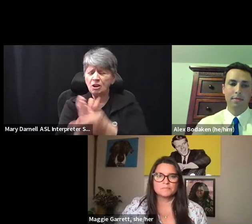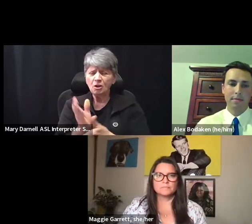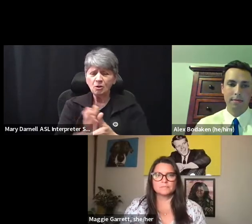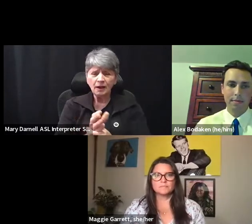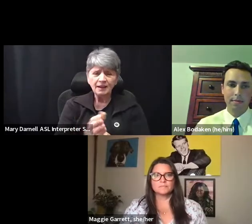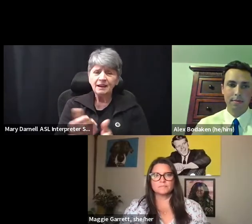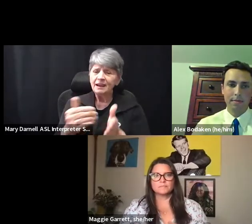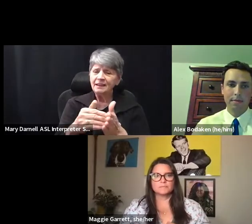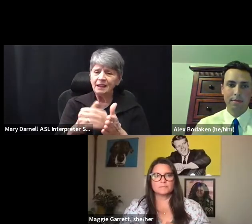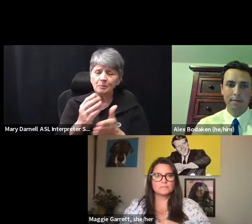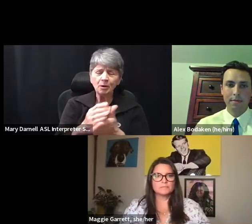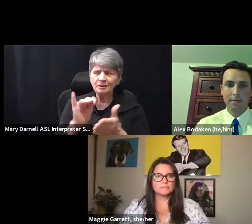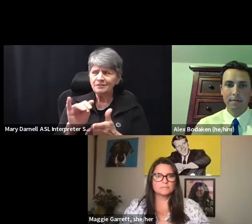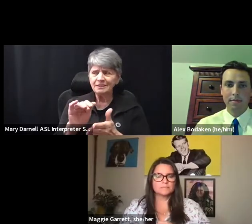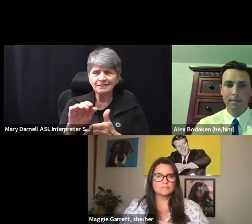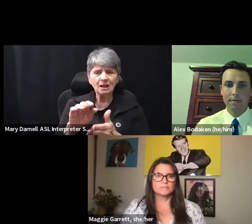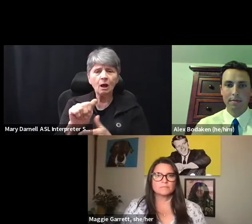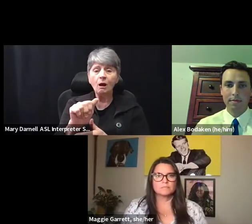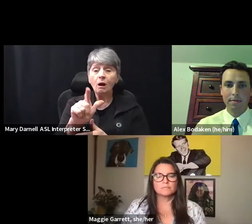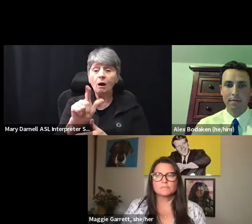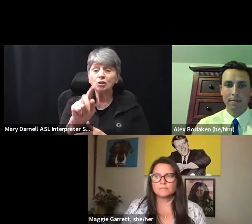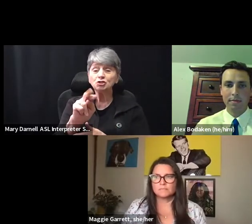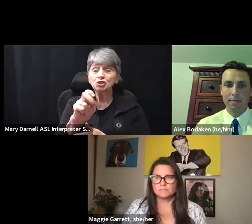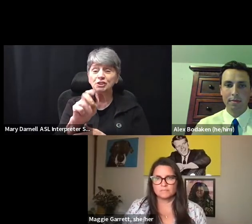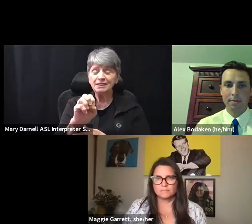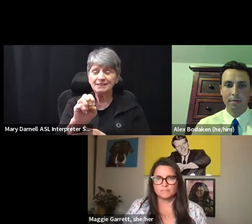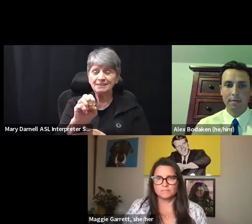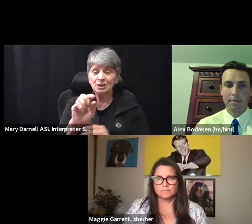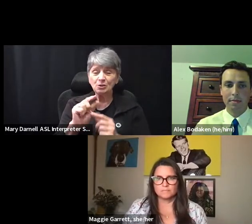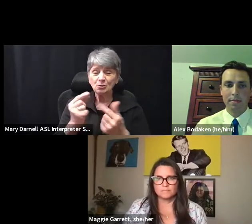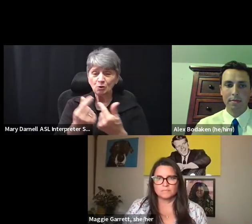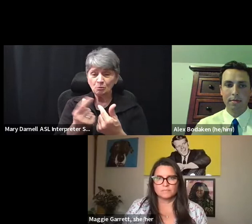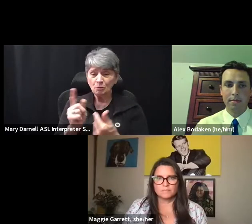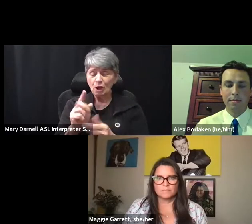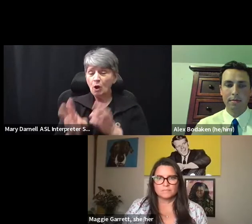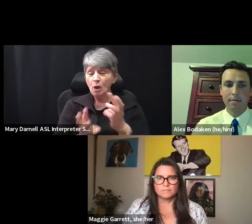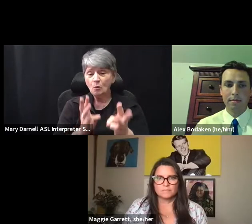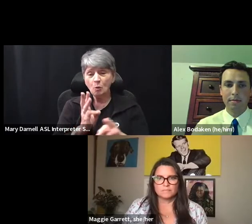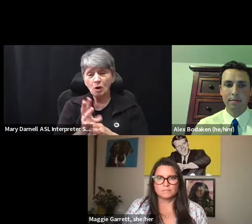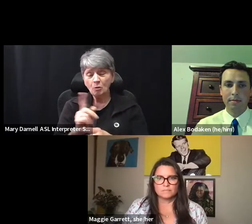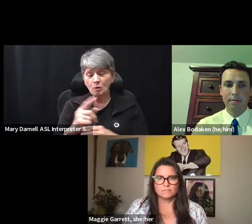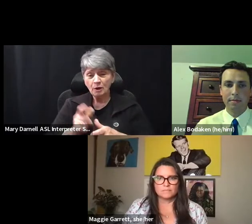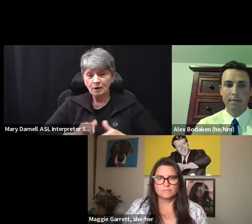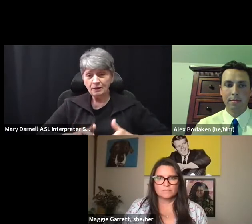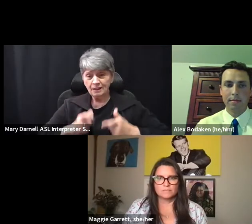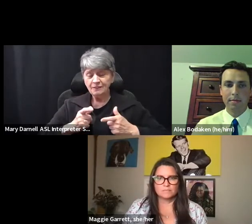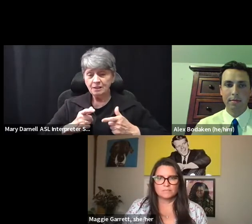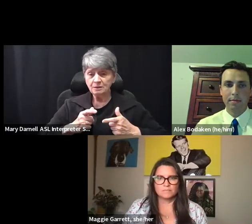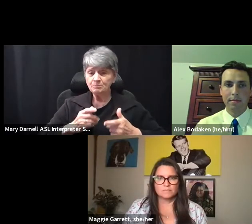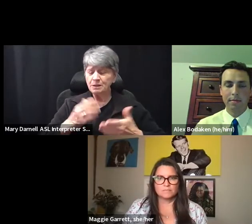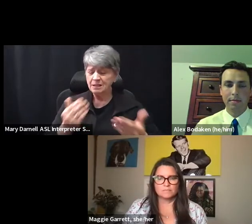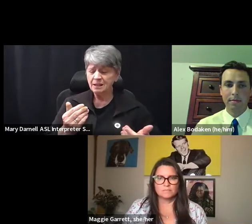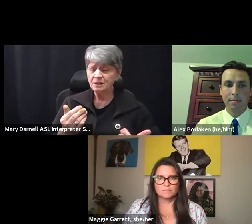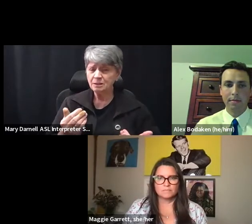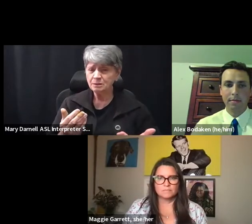alternate universe that we are living in. But is it appropriate right now to bring some challenges to these abortion bans